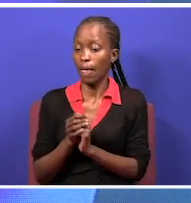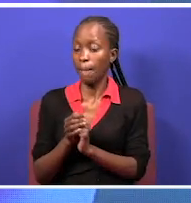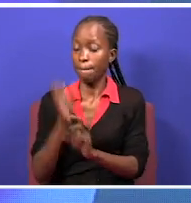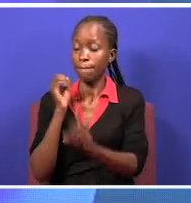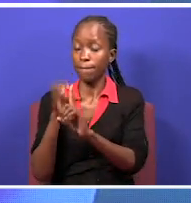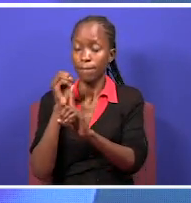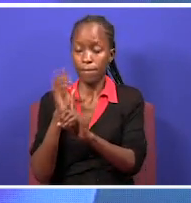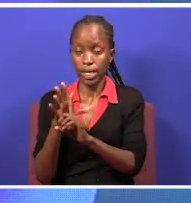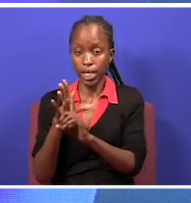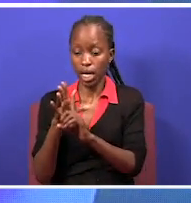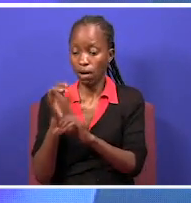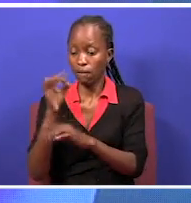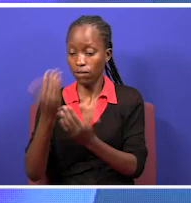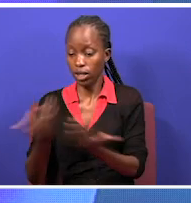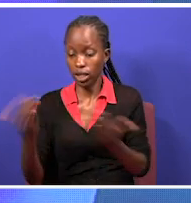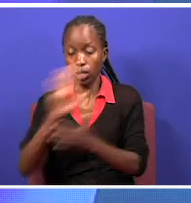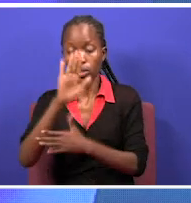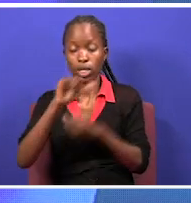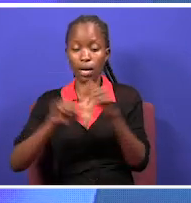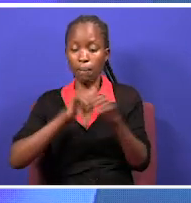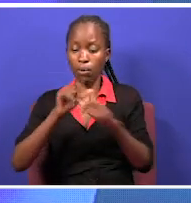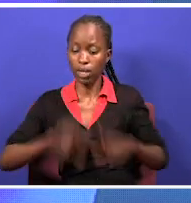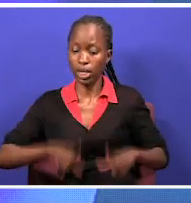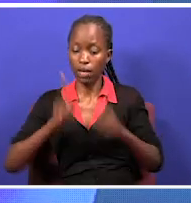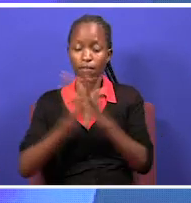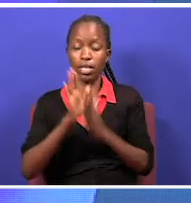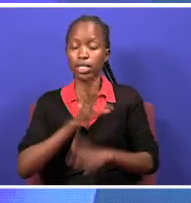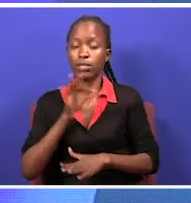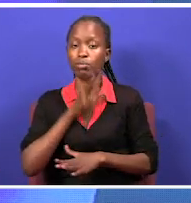life and matters spiritual?